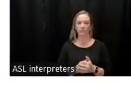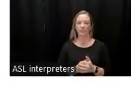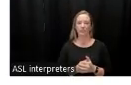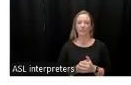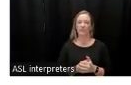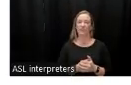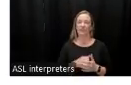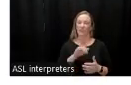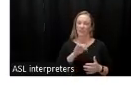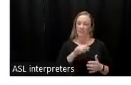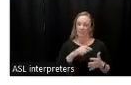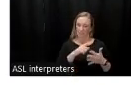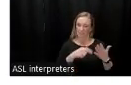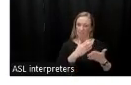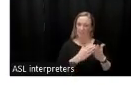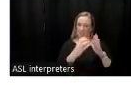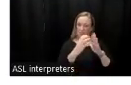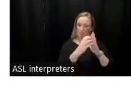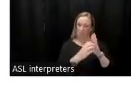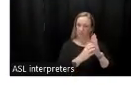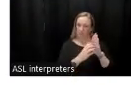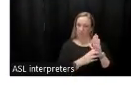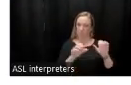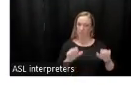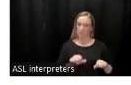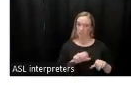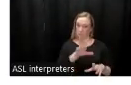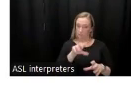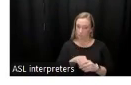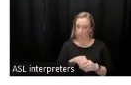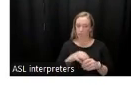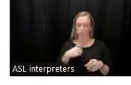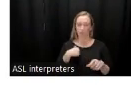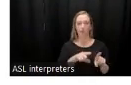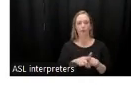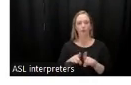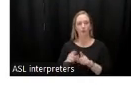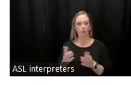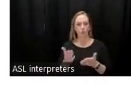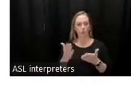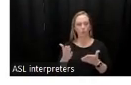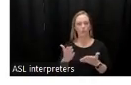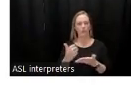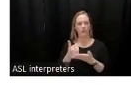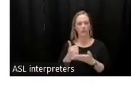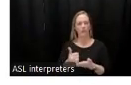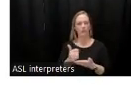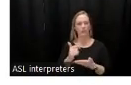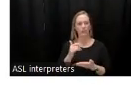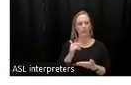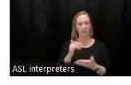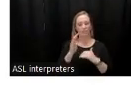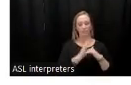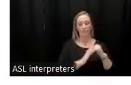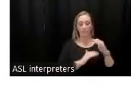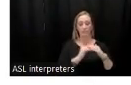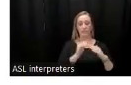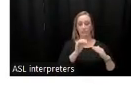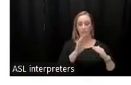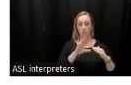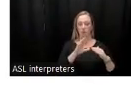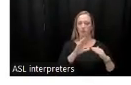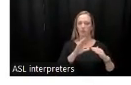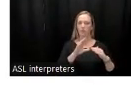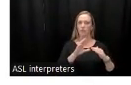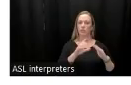include, but I also would recommend that it's helpful to open the facilities document with the overall description of